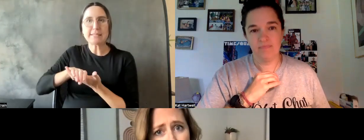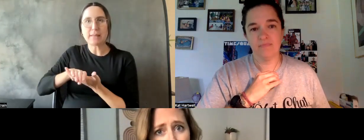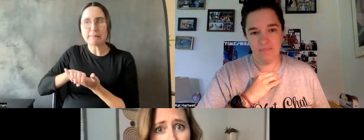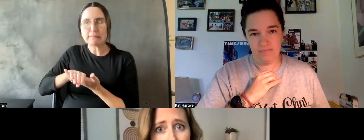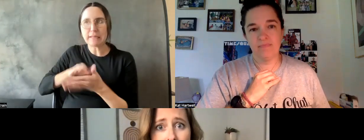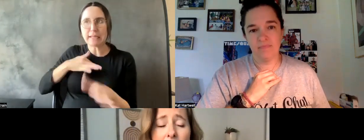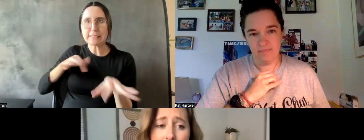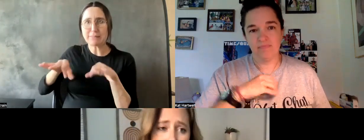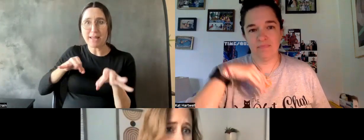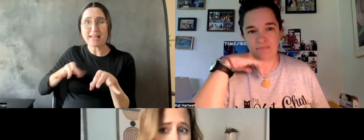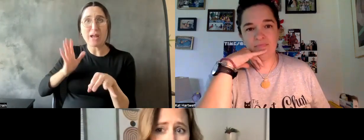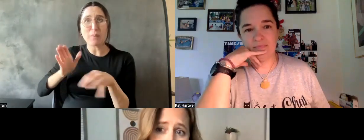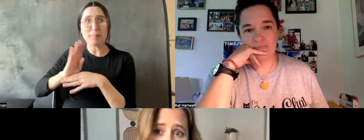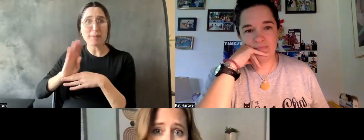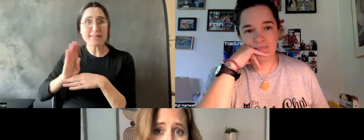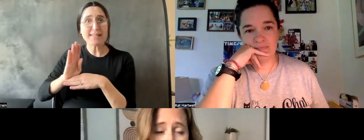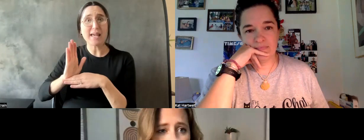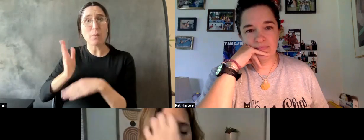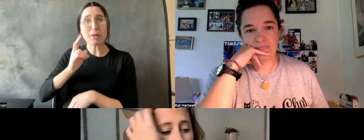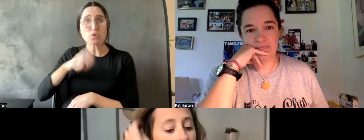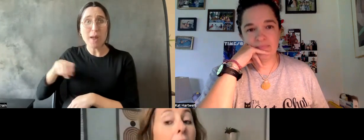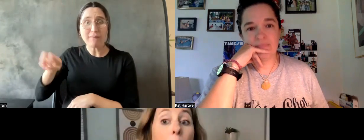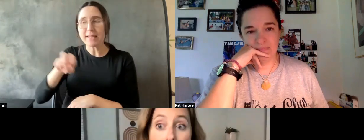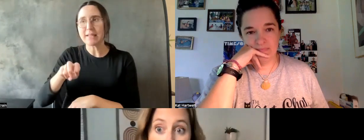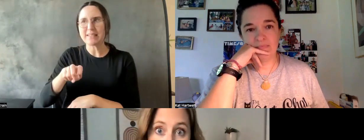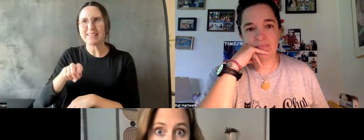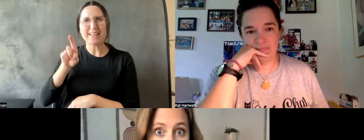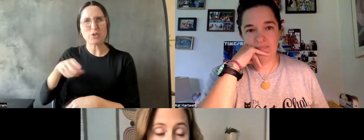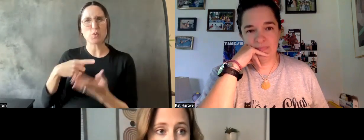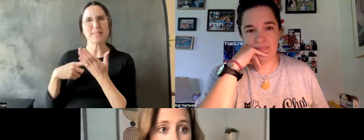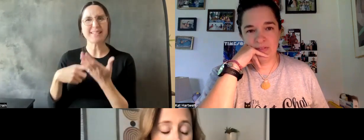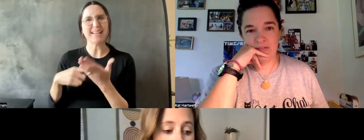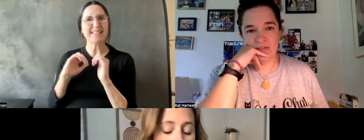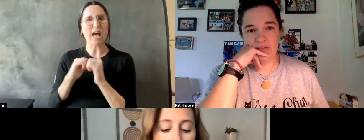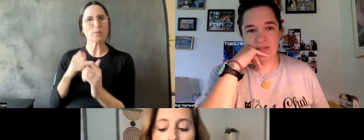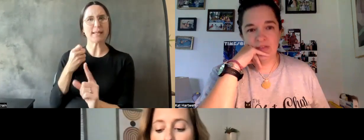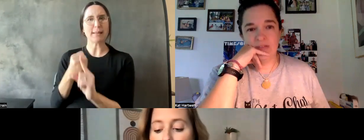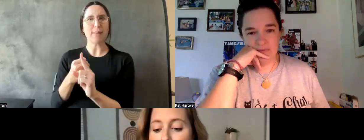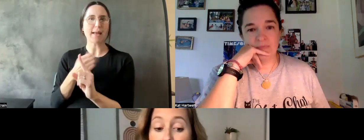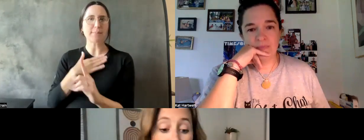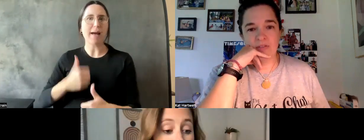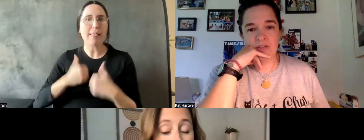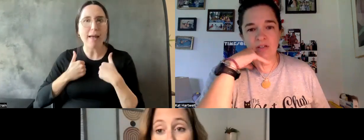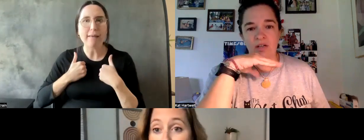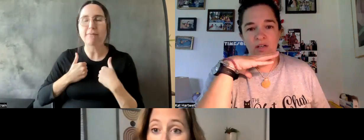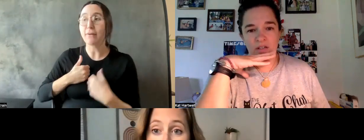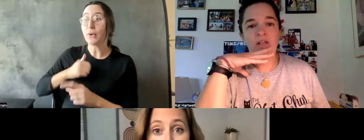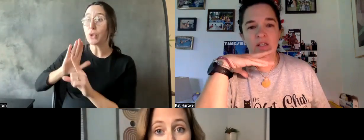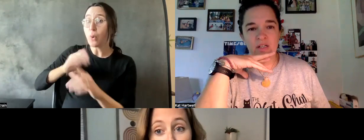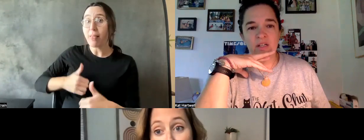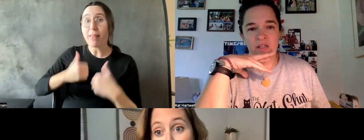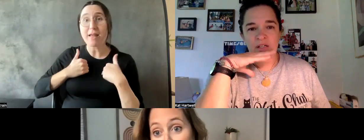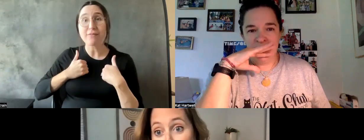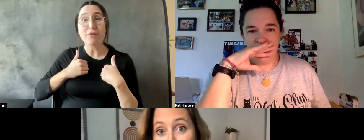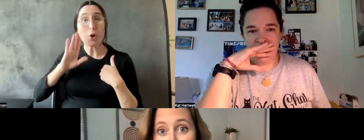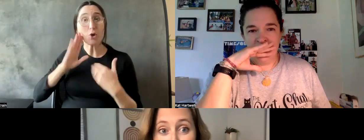want to talk about it. You know, how is this going to affect your job? And how will it affect Allie, our daughter? And luckily we've been